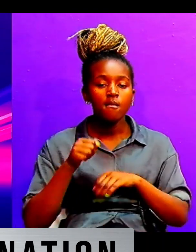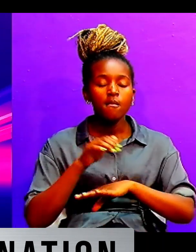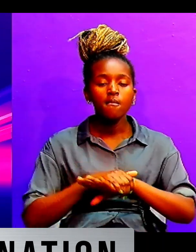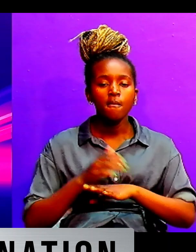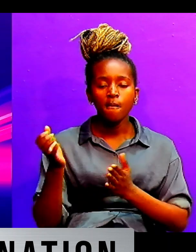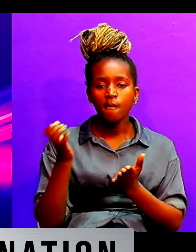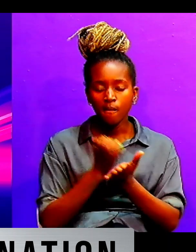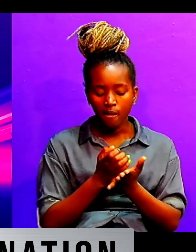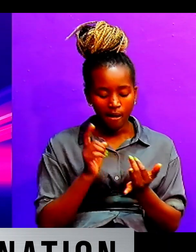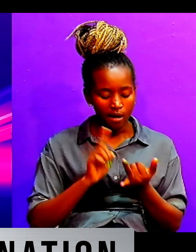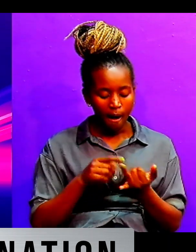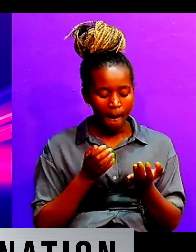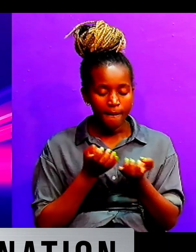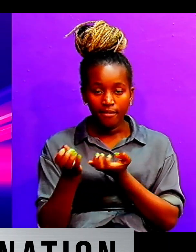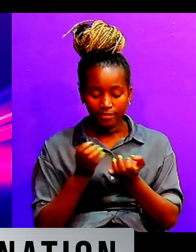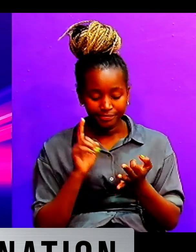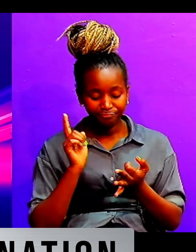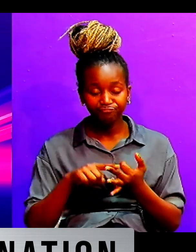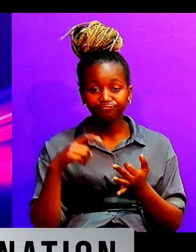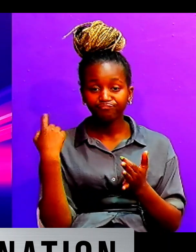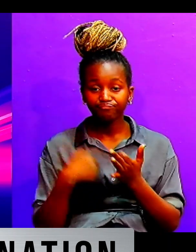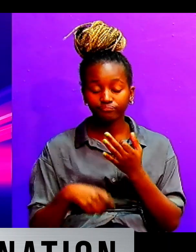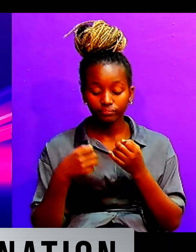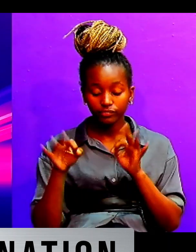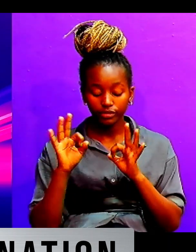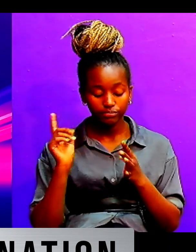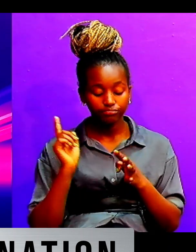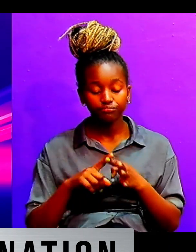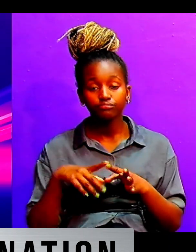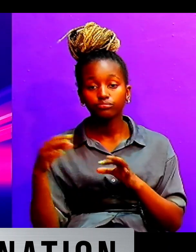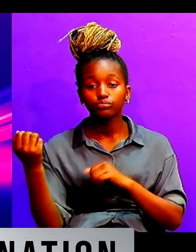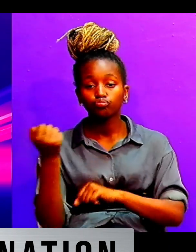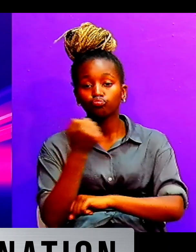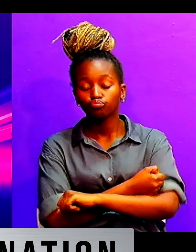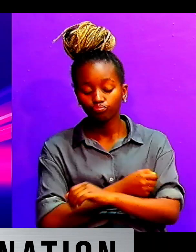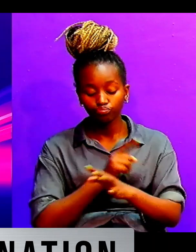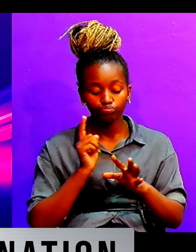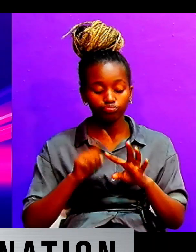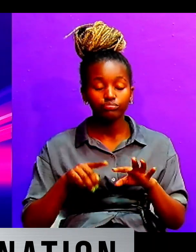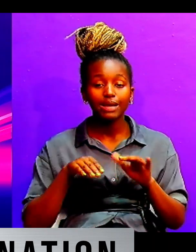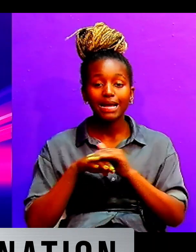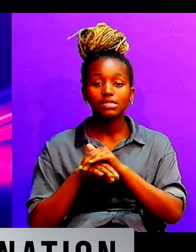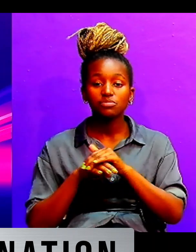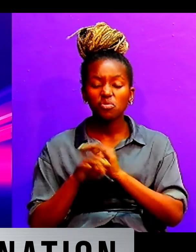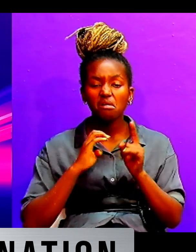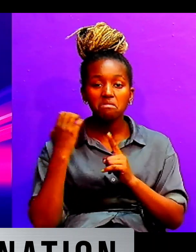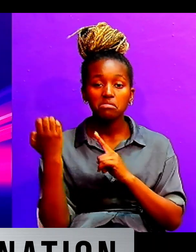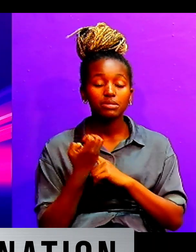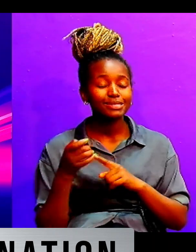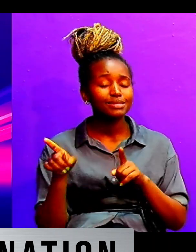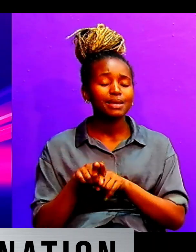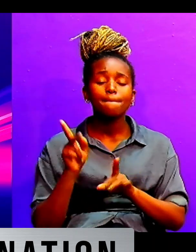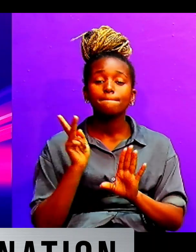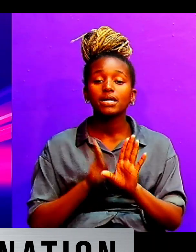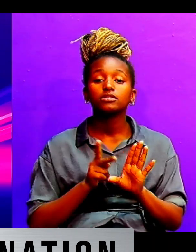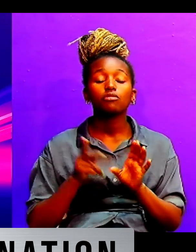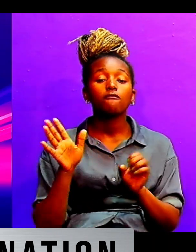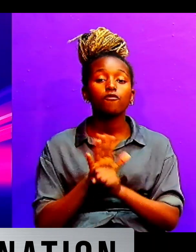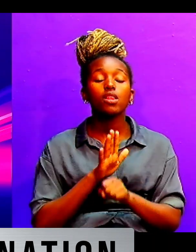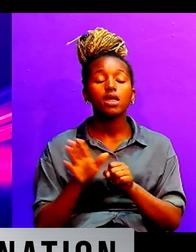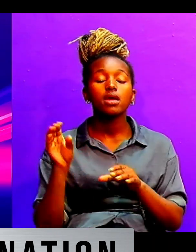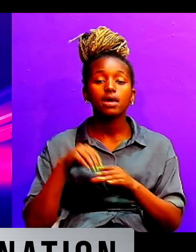get tax exemption, go to school, have accessible environments, participate fully in